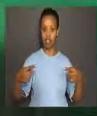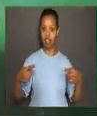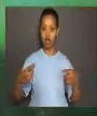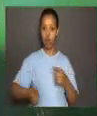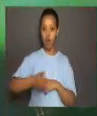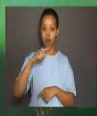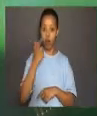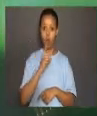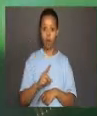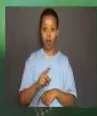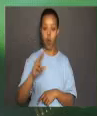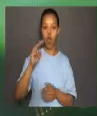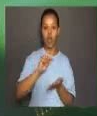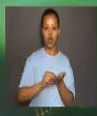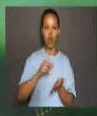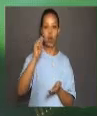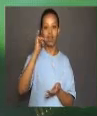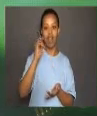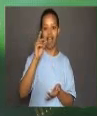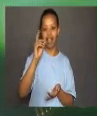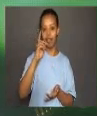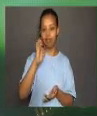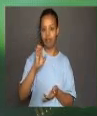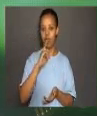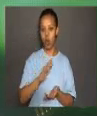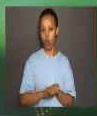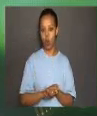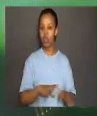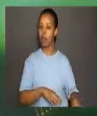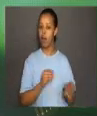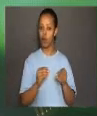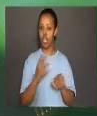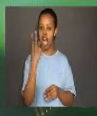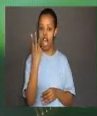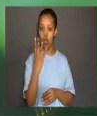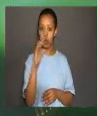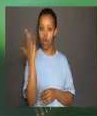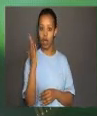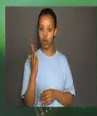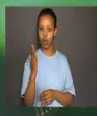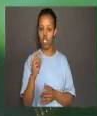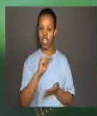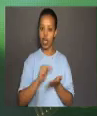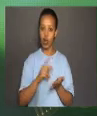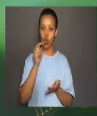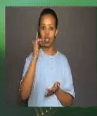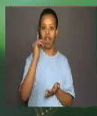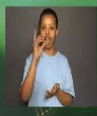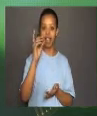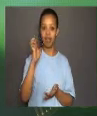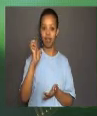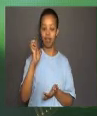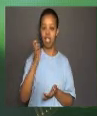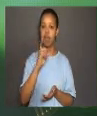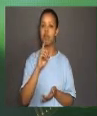nucleotide. Students, can you remember the 4 types of nucleotides from your